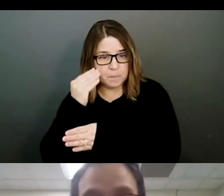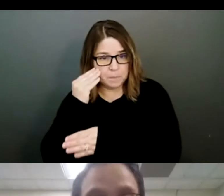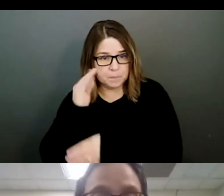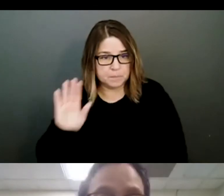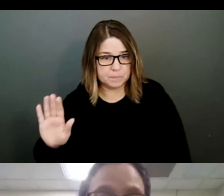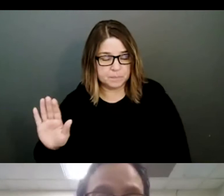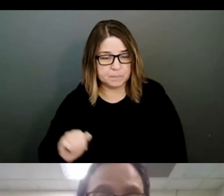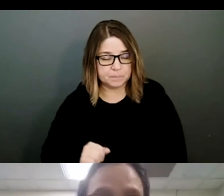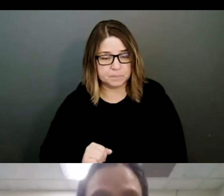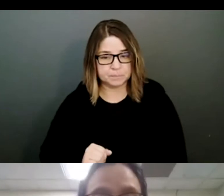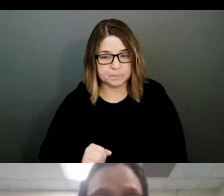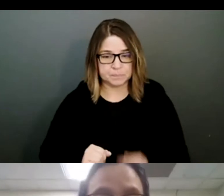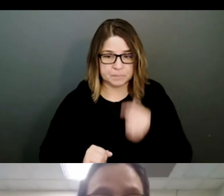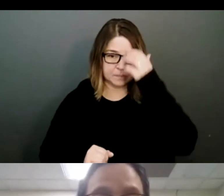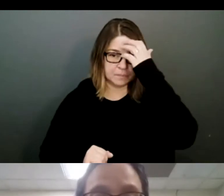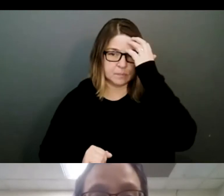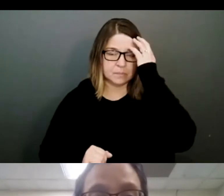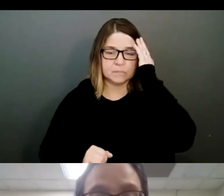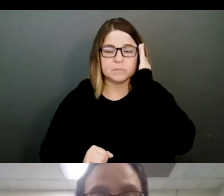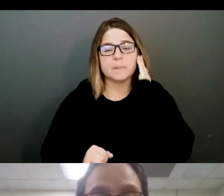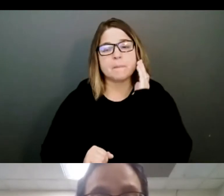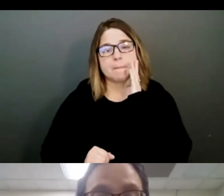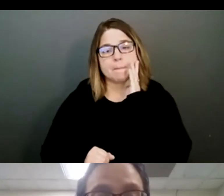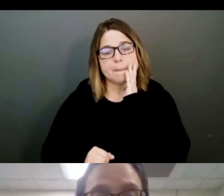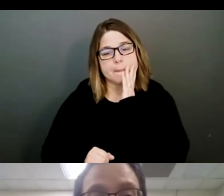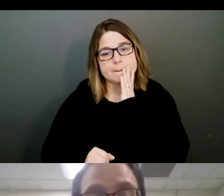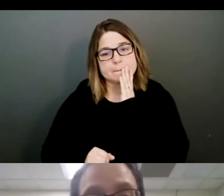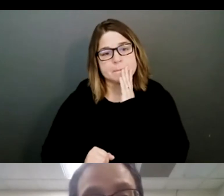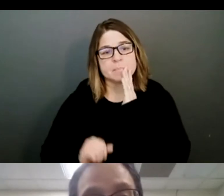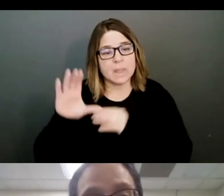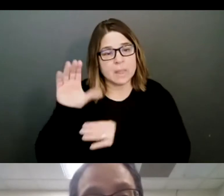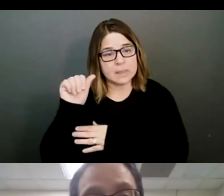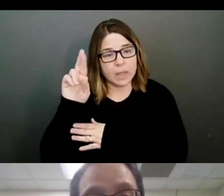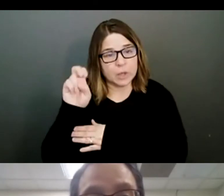I participated in his care plan.